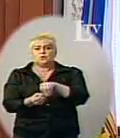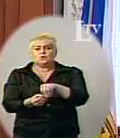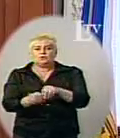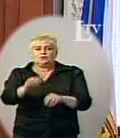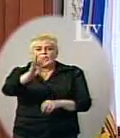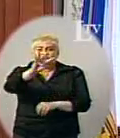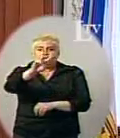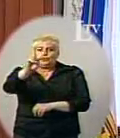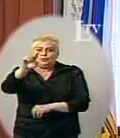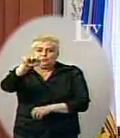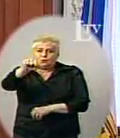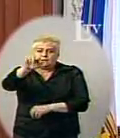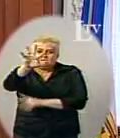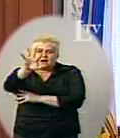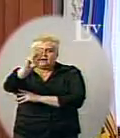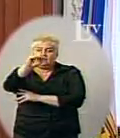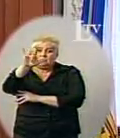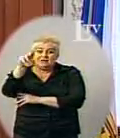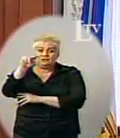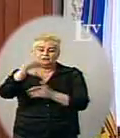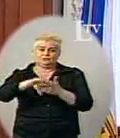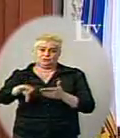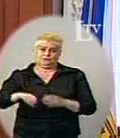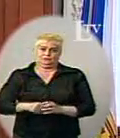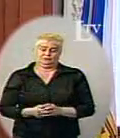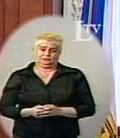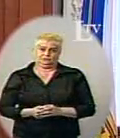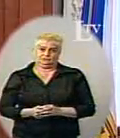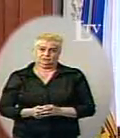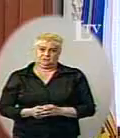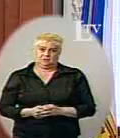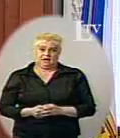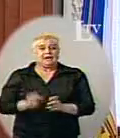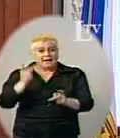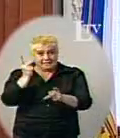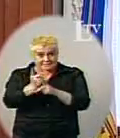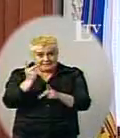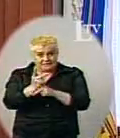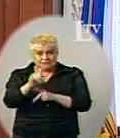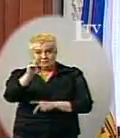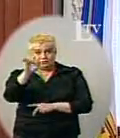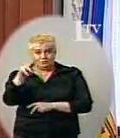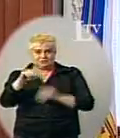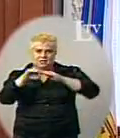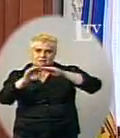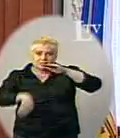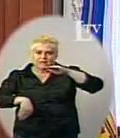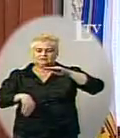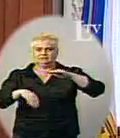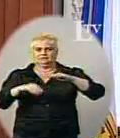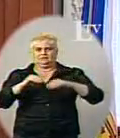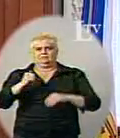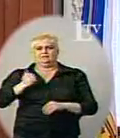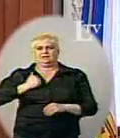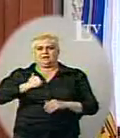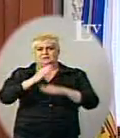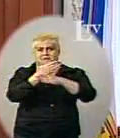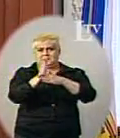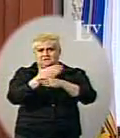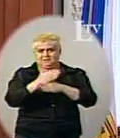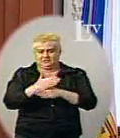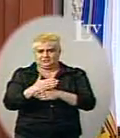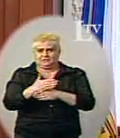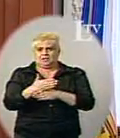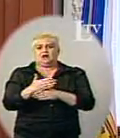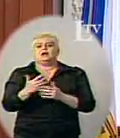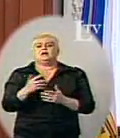$42.5 million. The province kept tuition fees below the national average, reduced student debt,